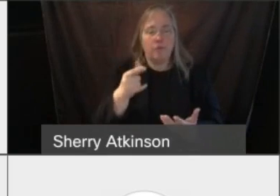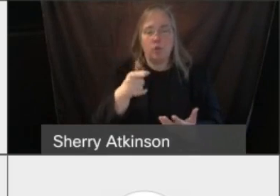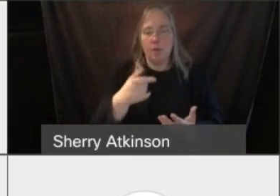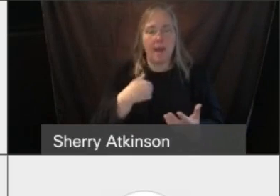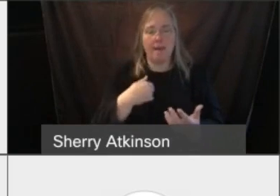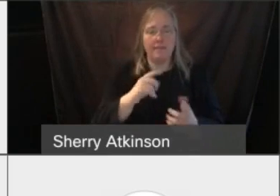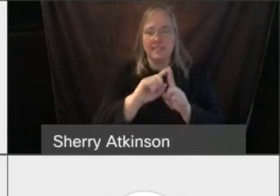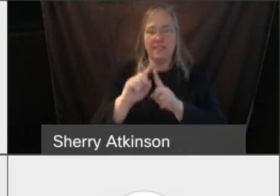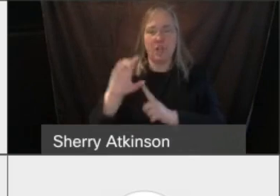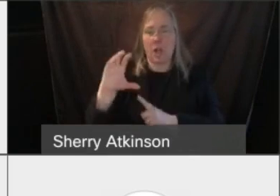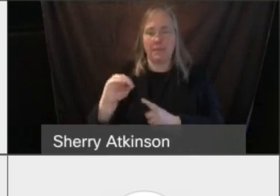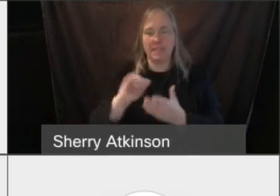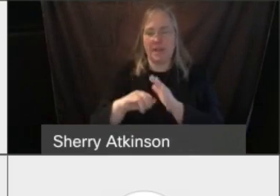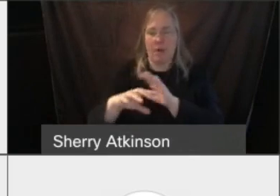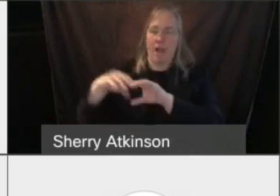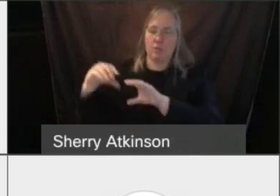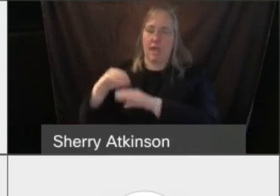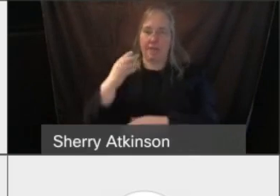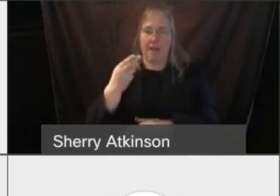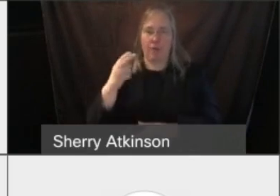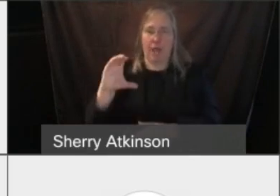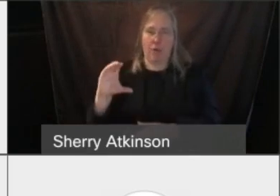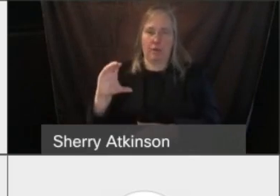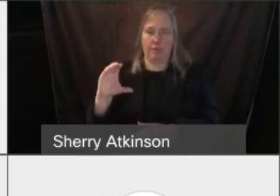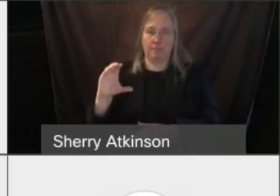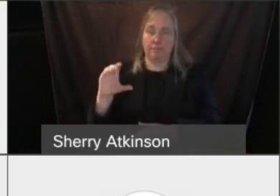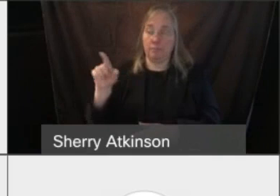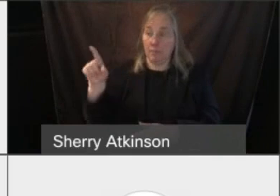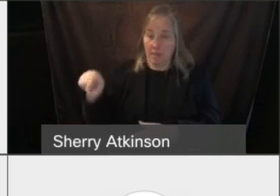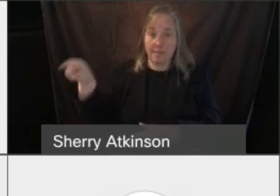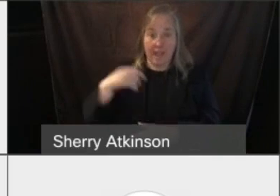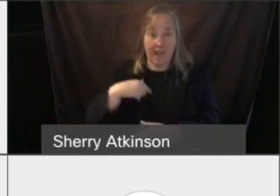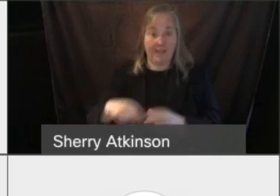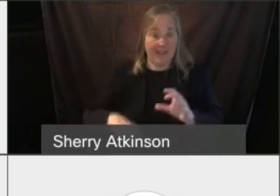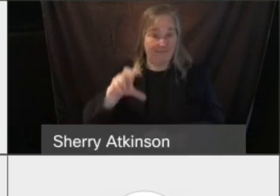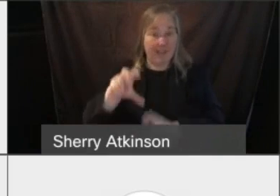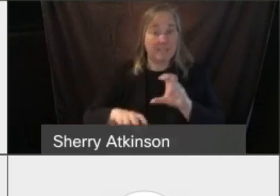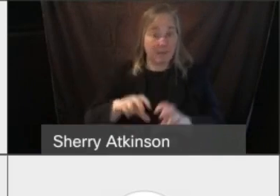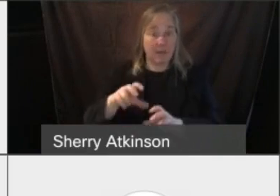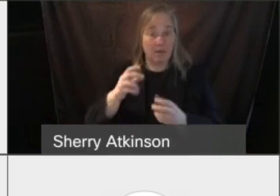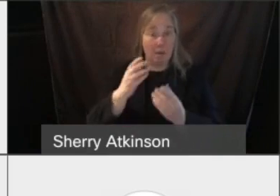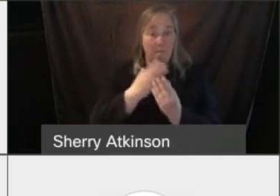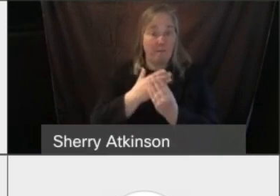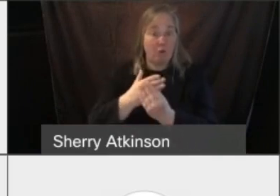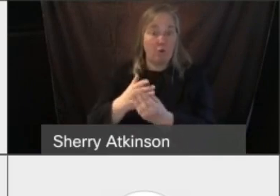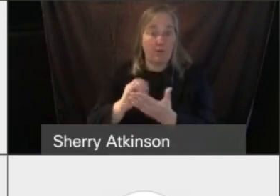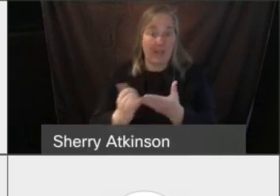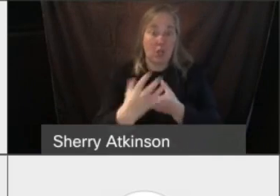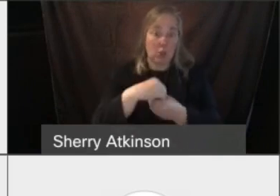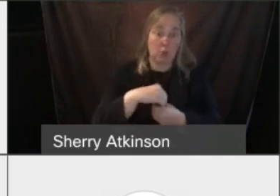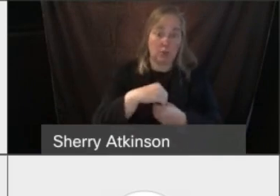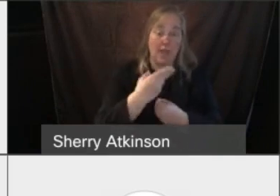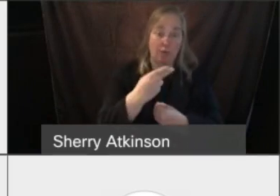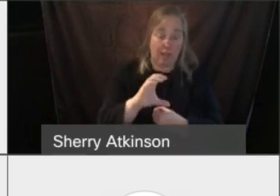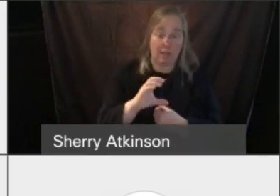companies that are outside of Howard County that have an investment portfolio that includes Howard County, in many of their